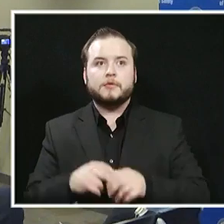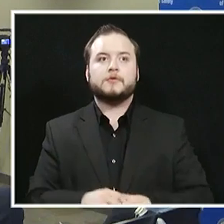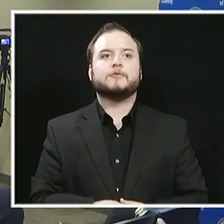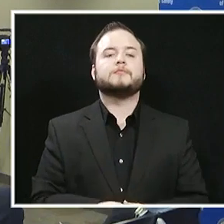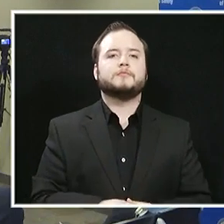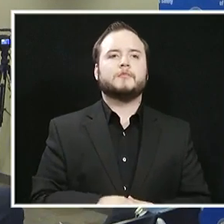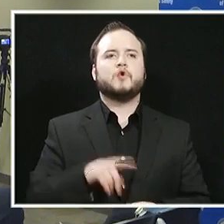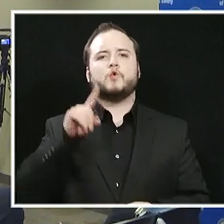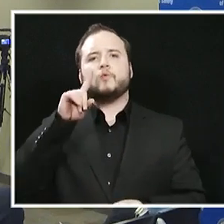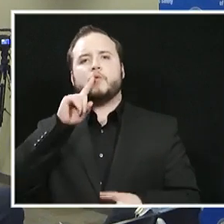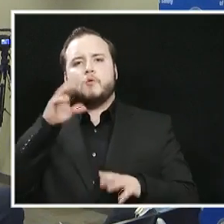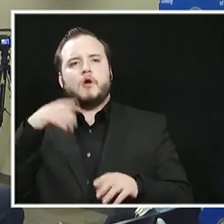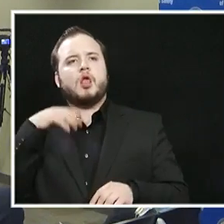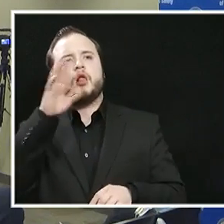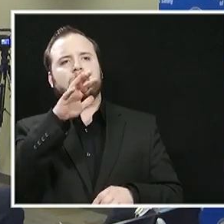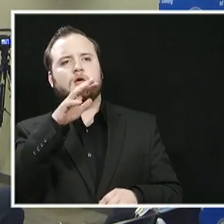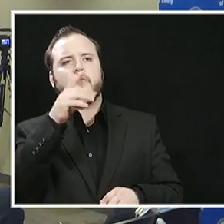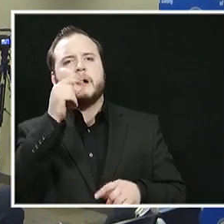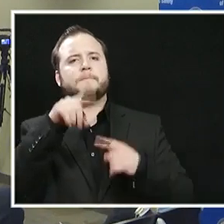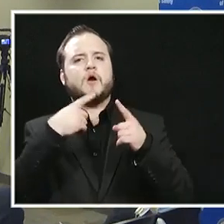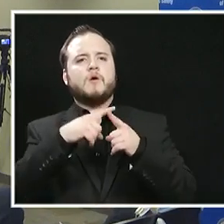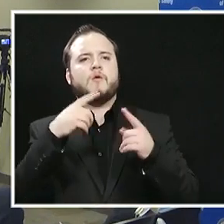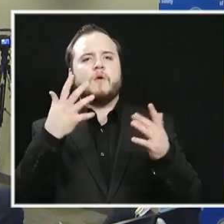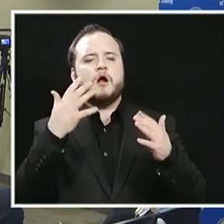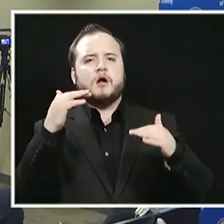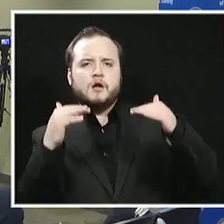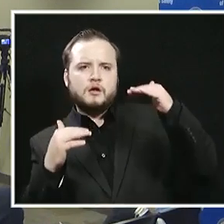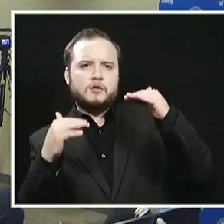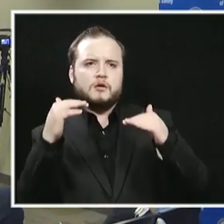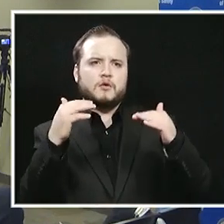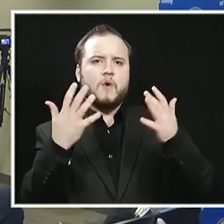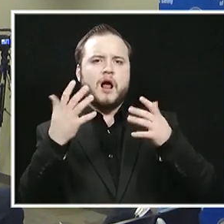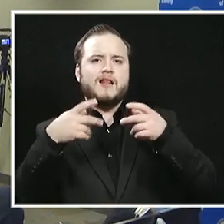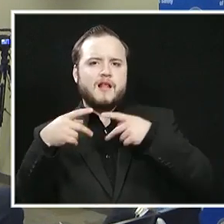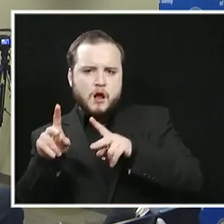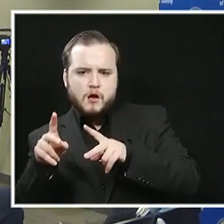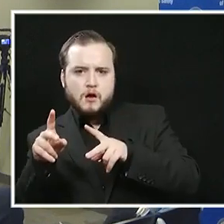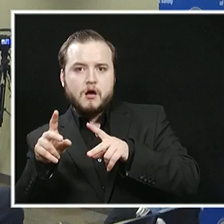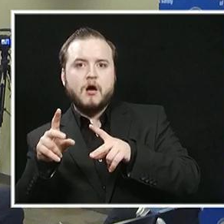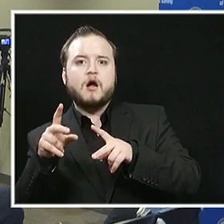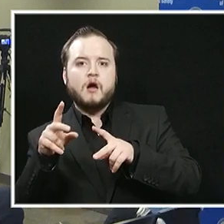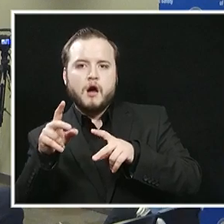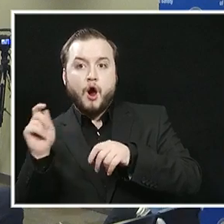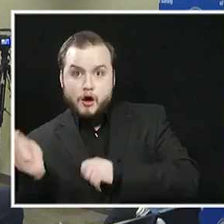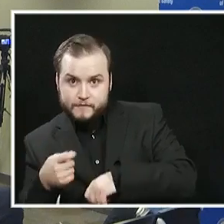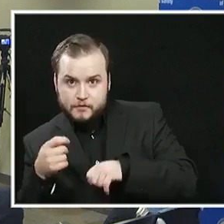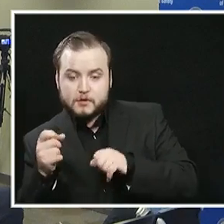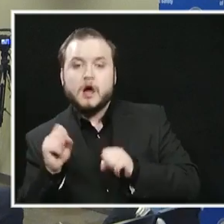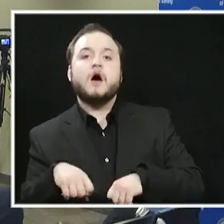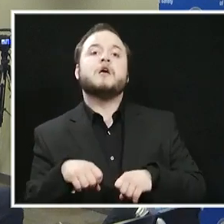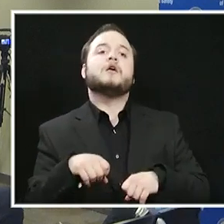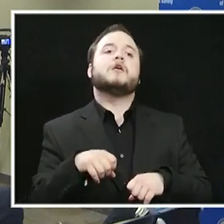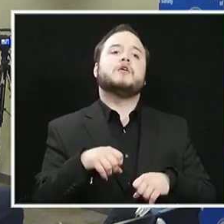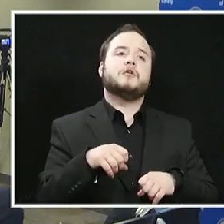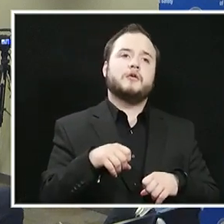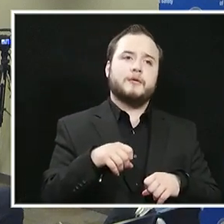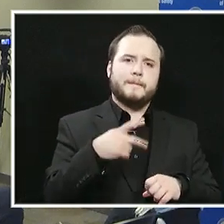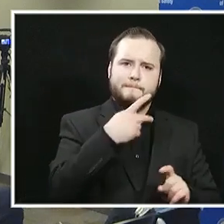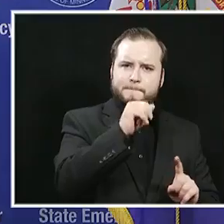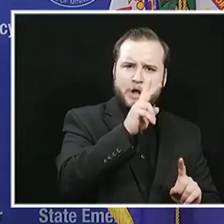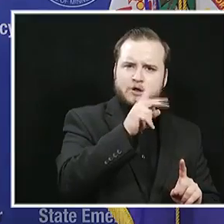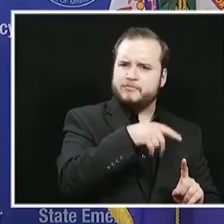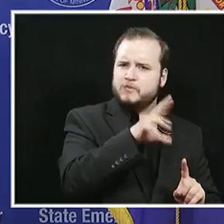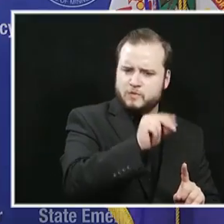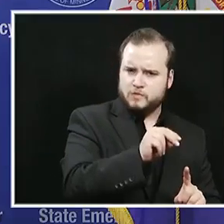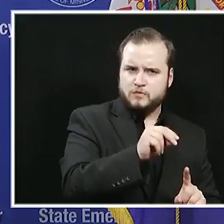inequities about what is allowed. Many folks are saying golf courses are allowed, but cities are taking down nets and parks, and that creates inequity. They are